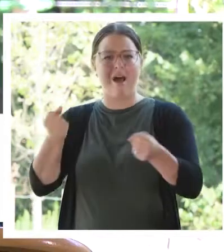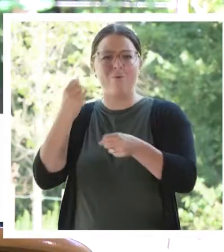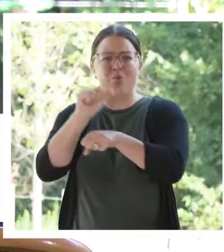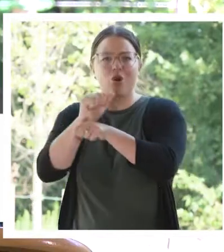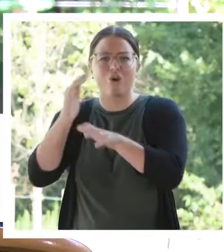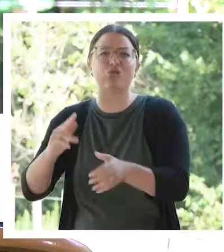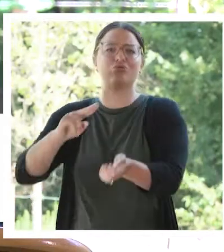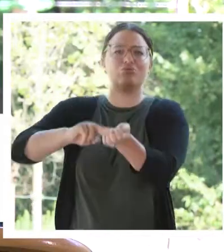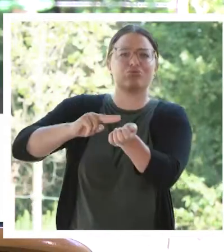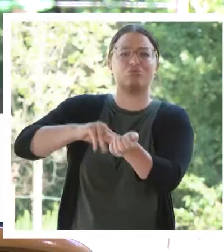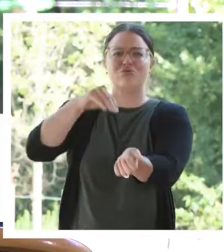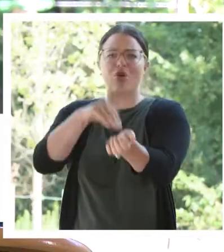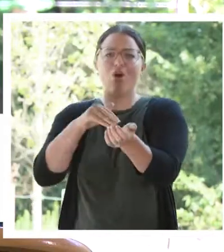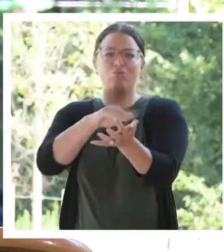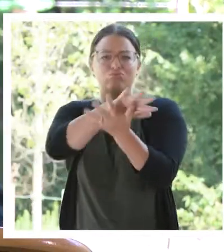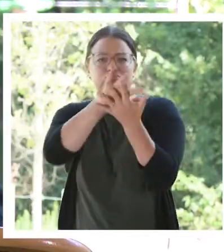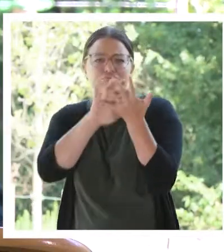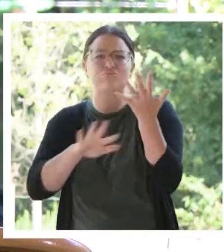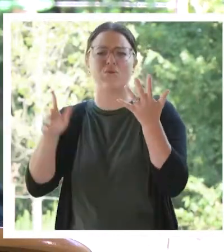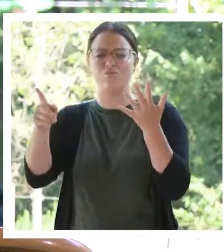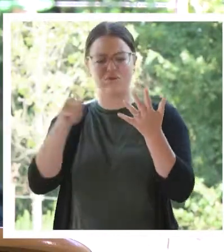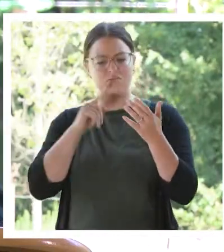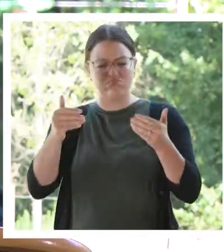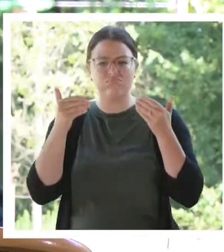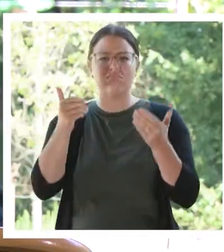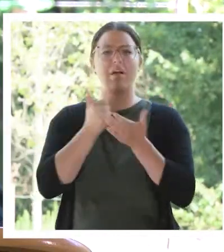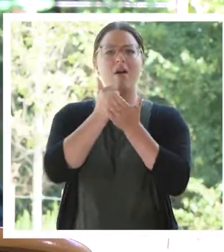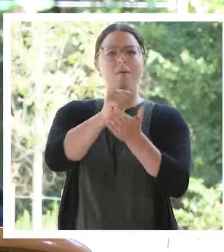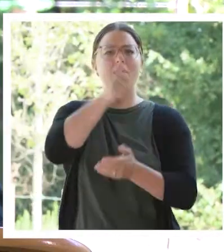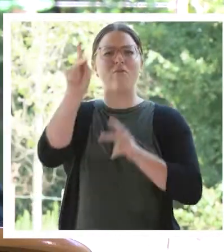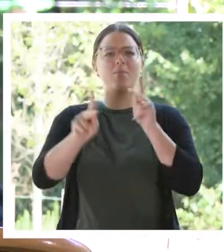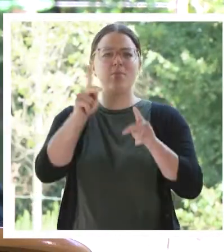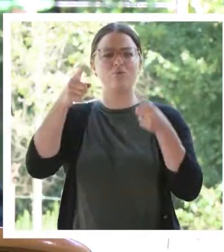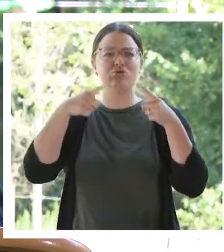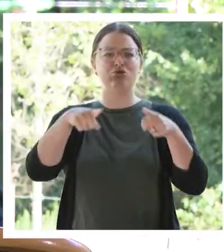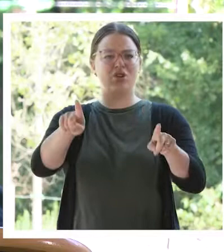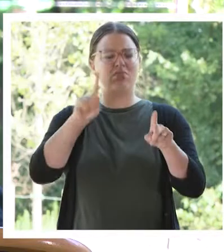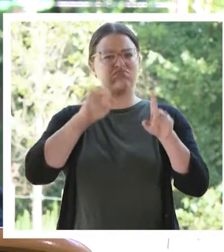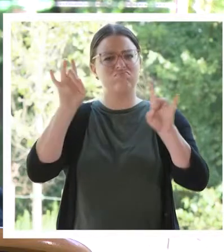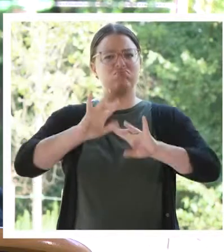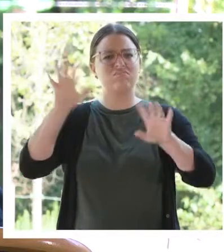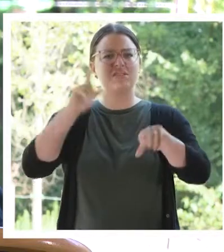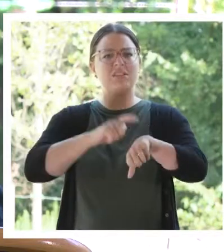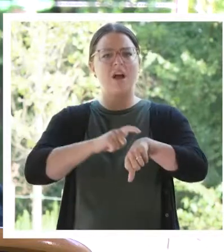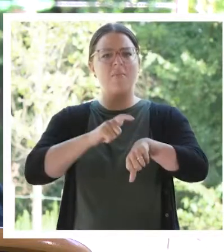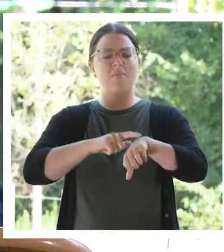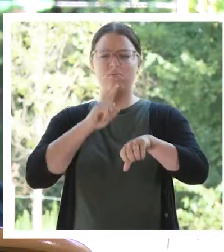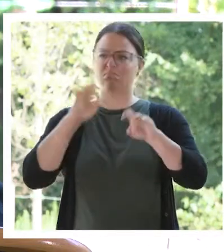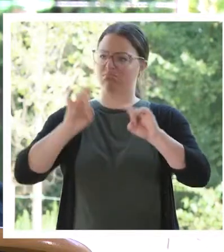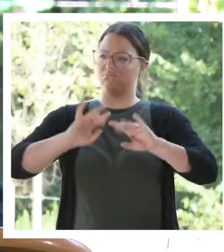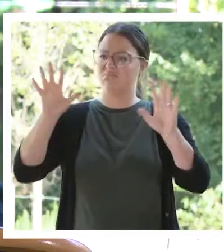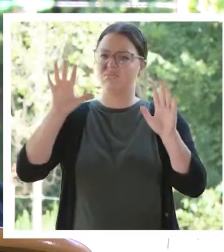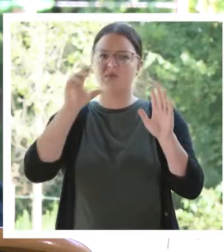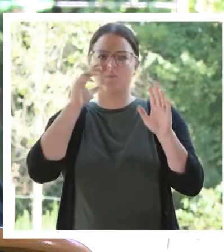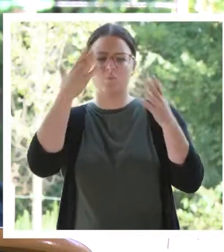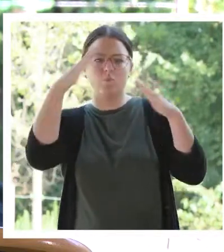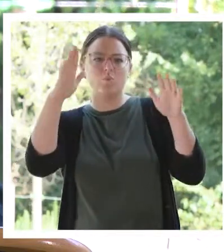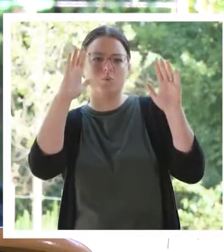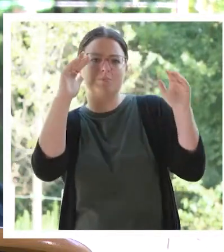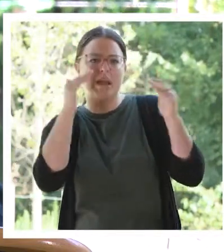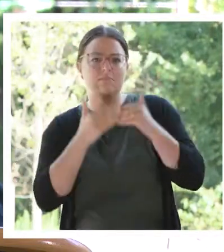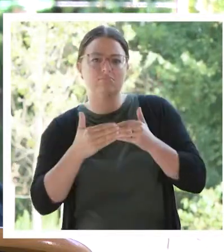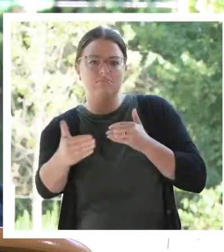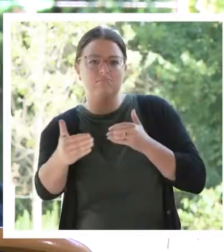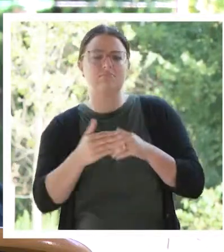who stepped up to help other people during extraordinary times and a time of real uncertainty. Before we begin, I do